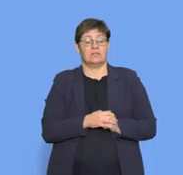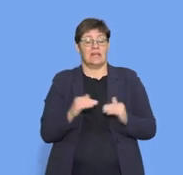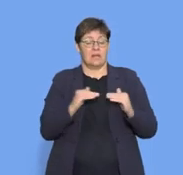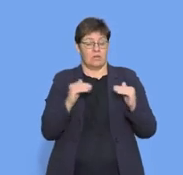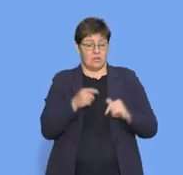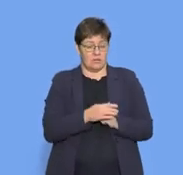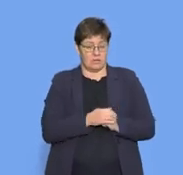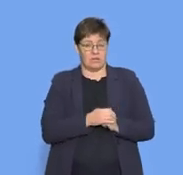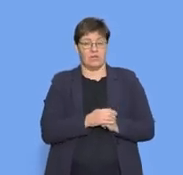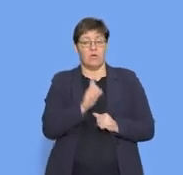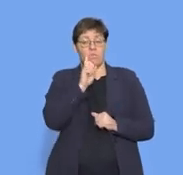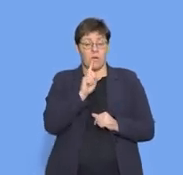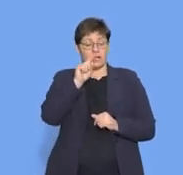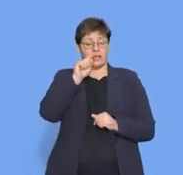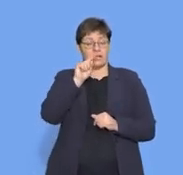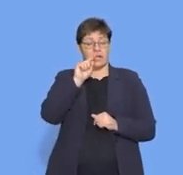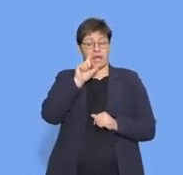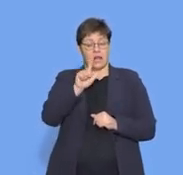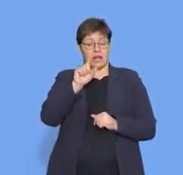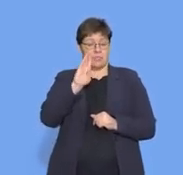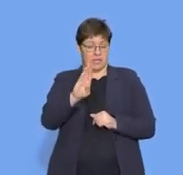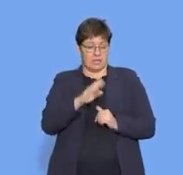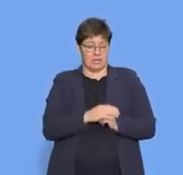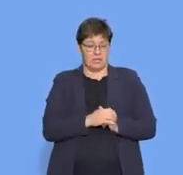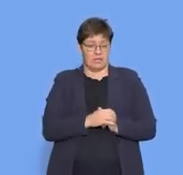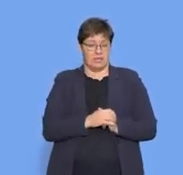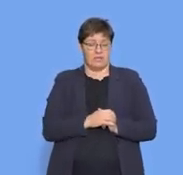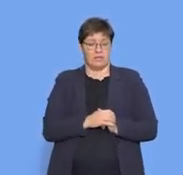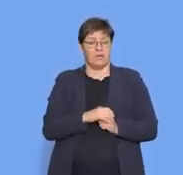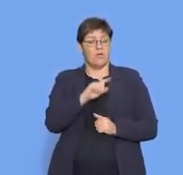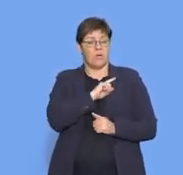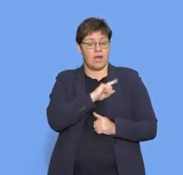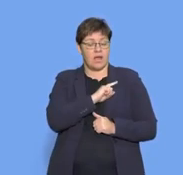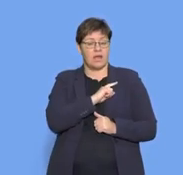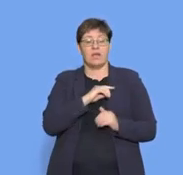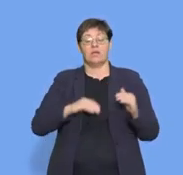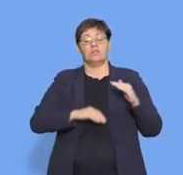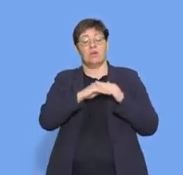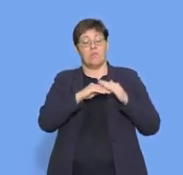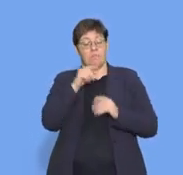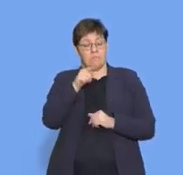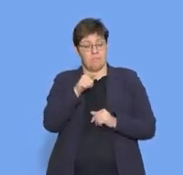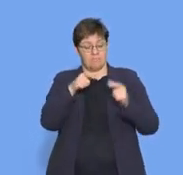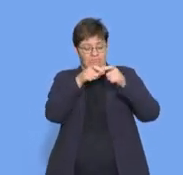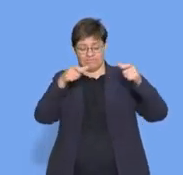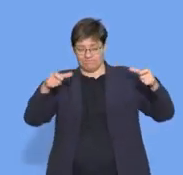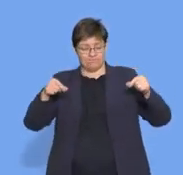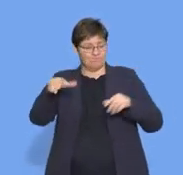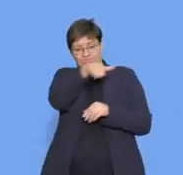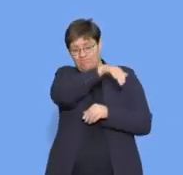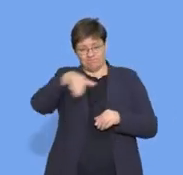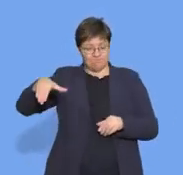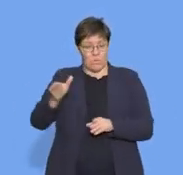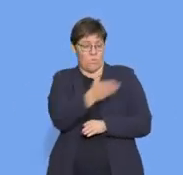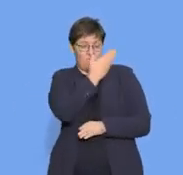the surface area is equal to 1 times length times breadth. The reason is the top rectangle